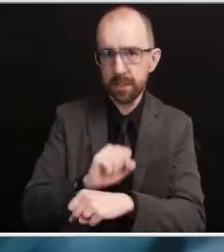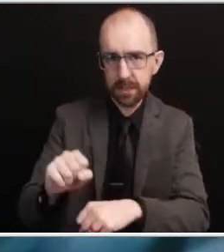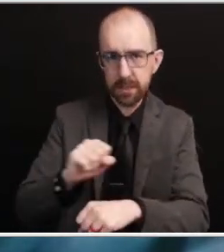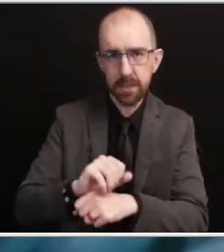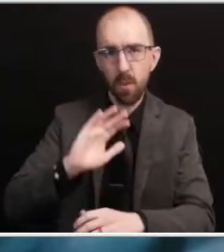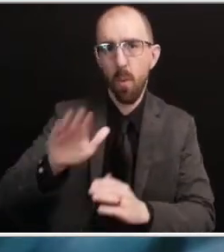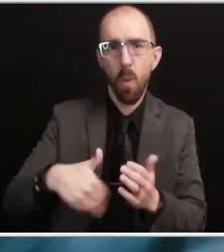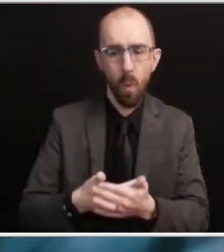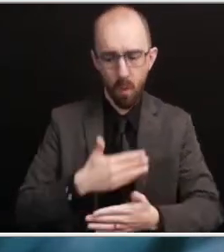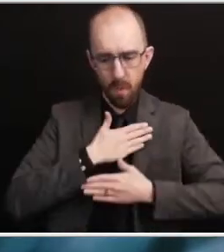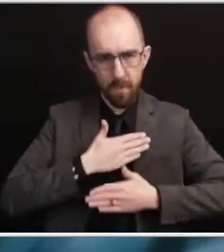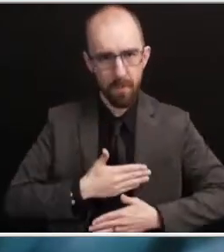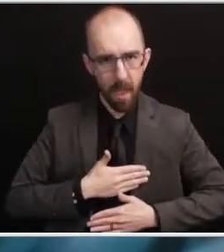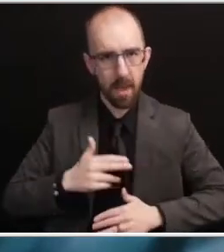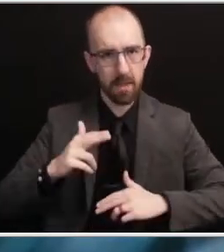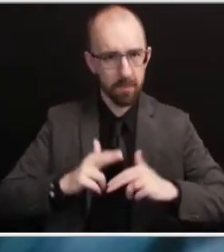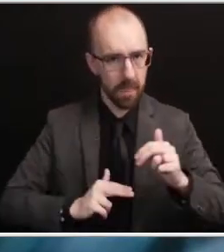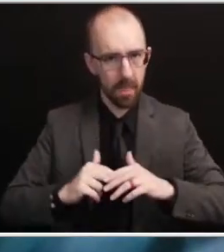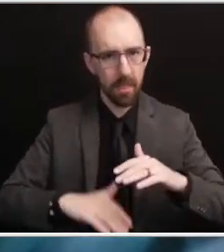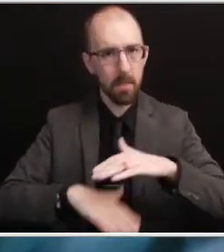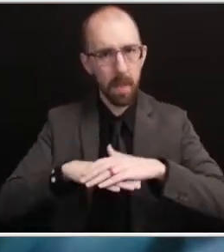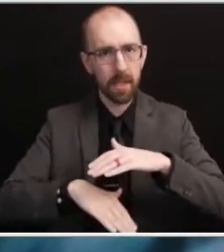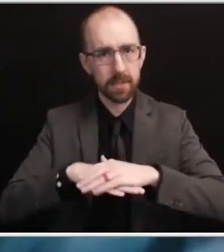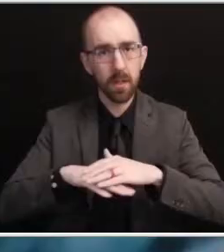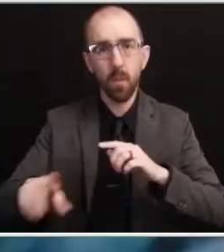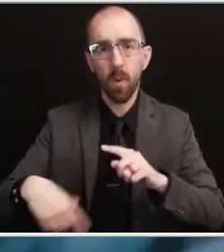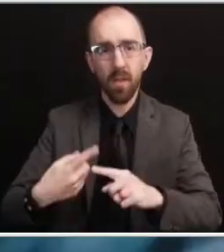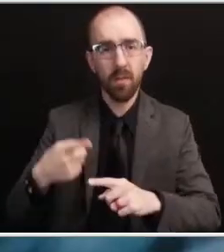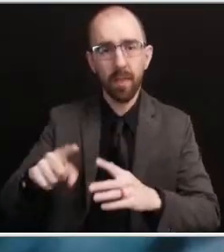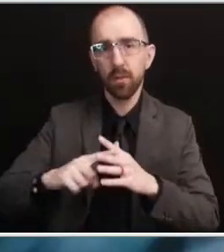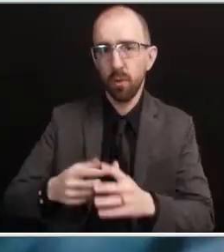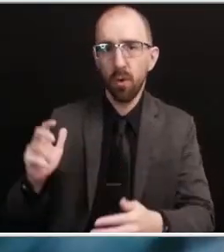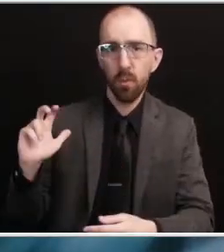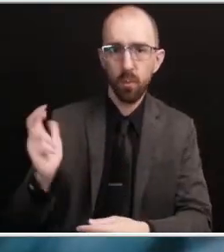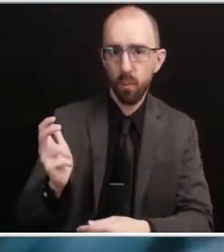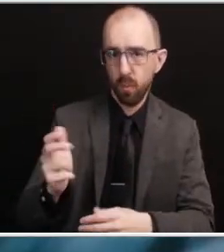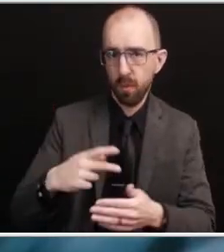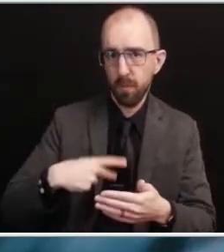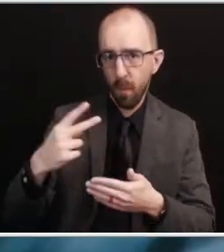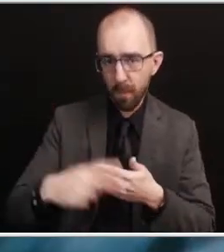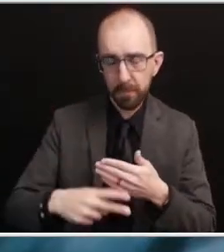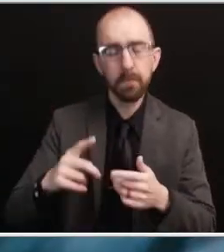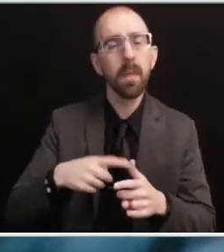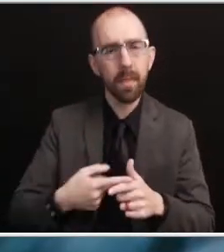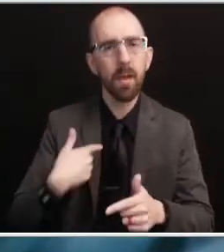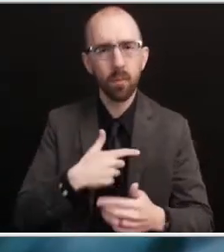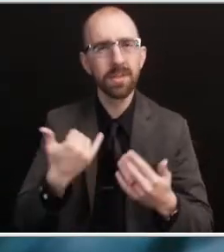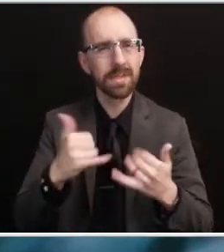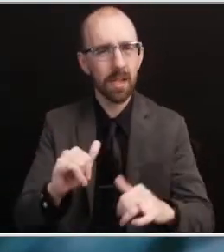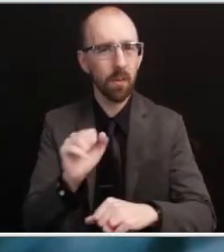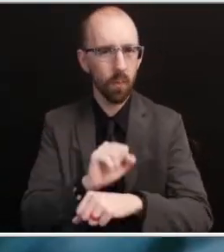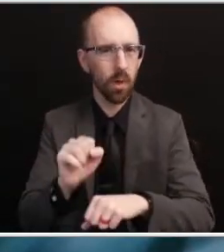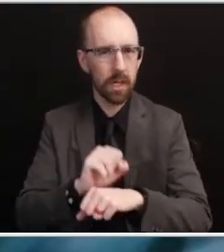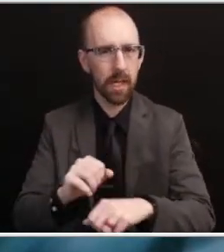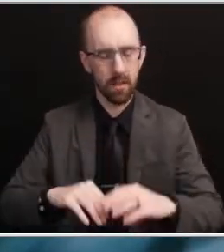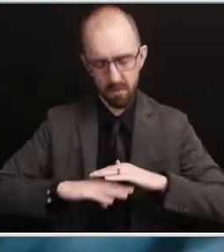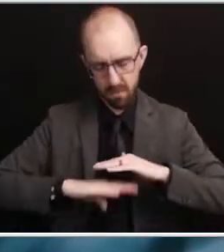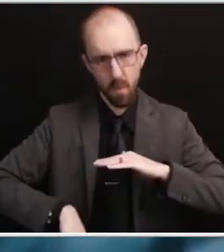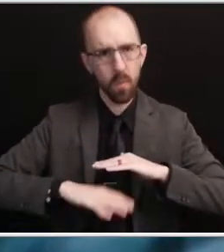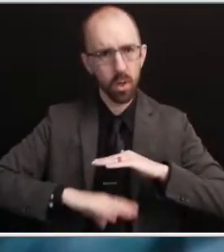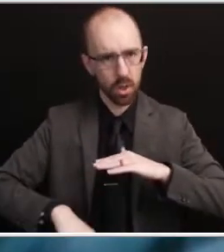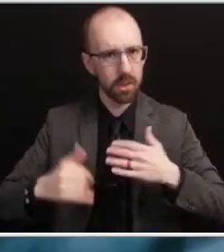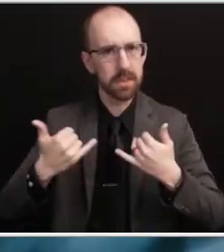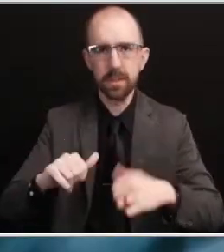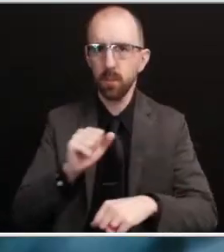entire body to build capacity. Once they start their throwing program, then we're still going to work the lower half. We're still going to